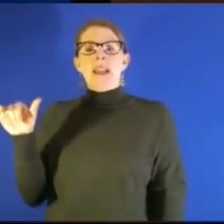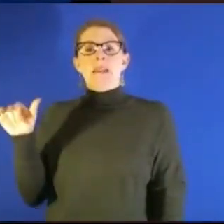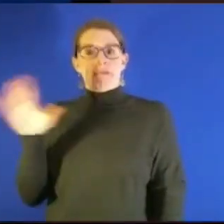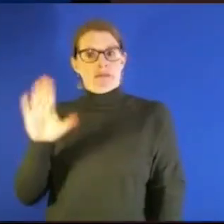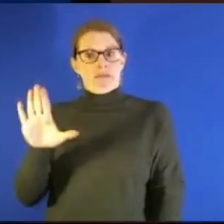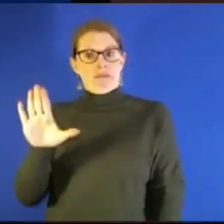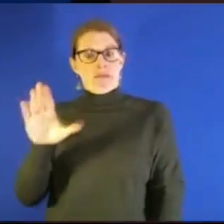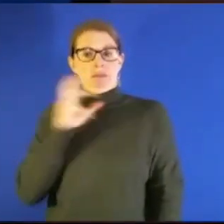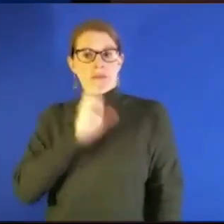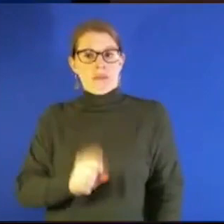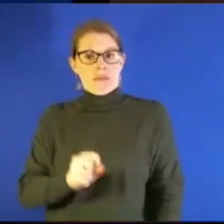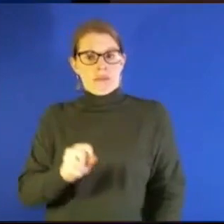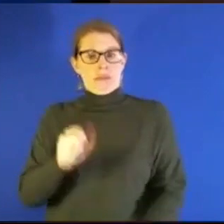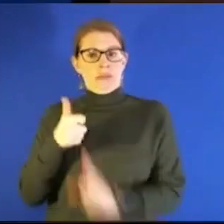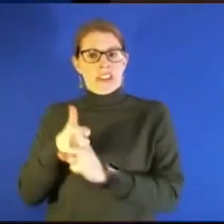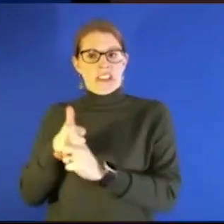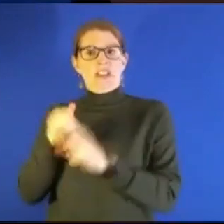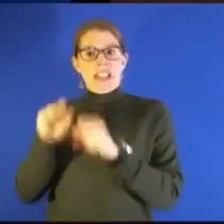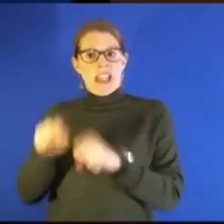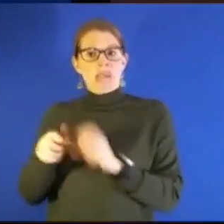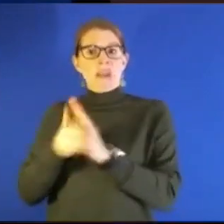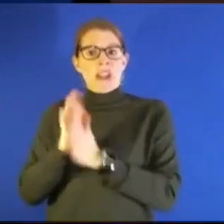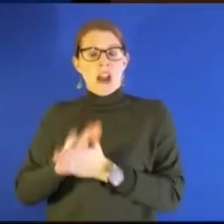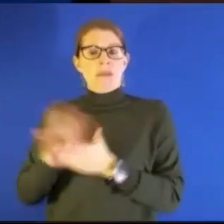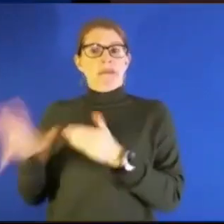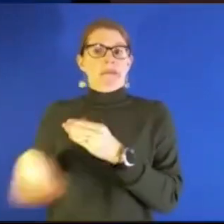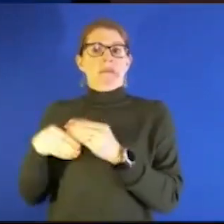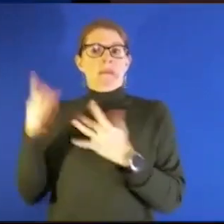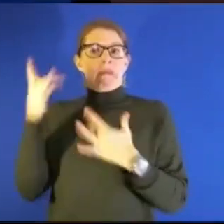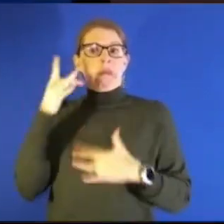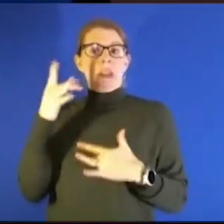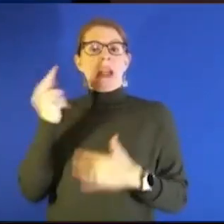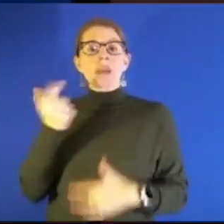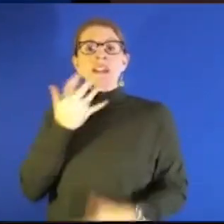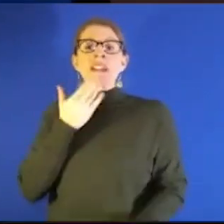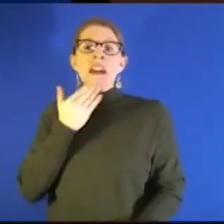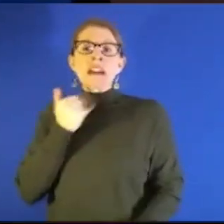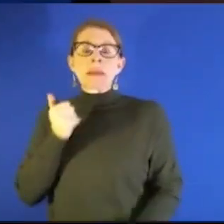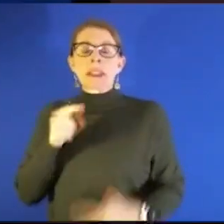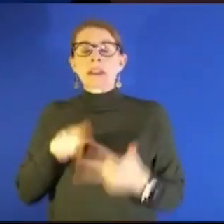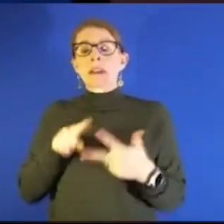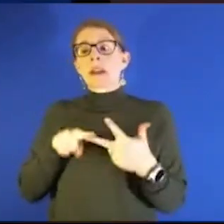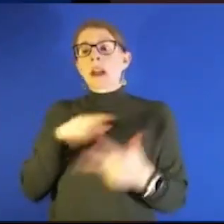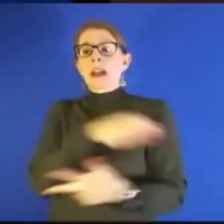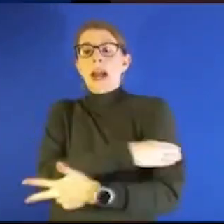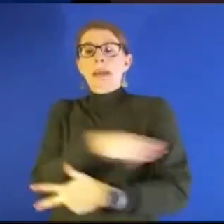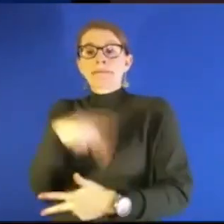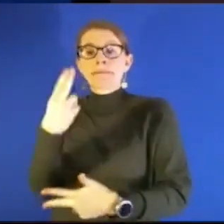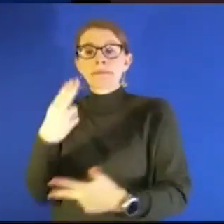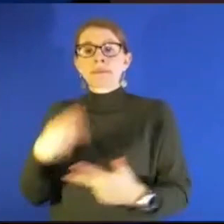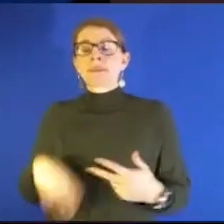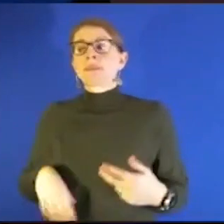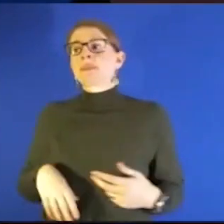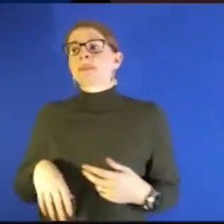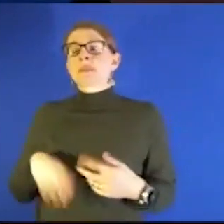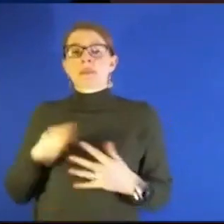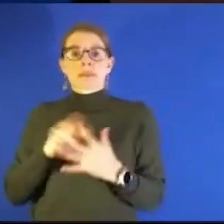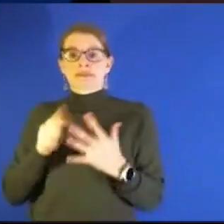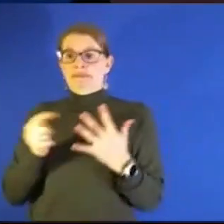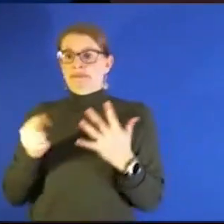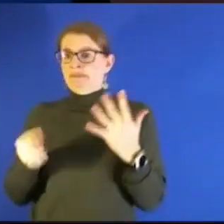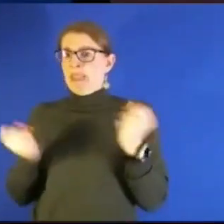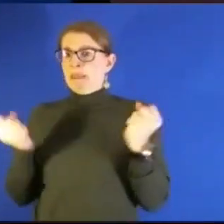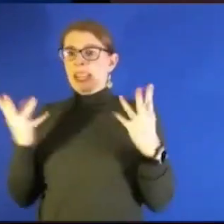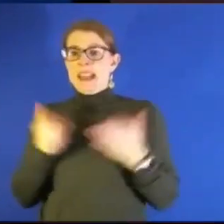be a comorbidity, right? A little bit of diabetes, your high blood pressure, Hawkeye, a lot of these things people don't think about. Like I hit the